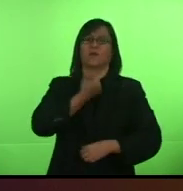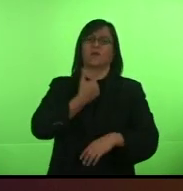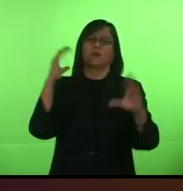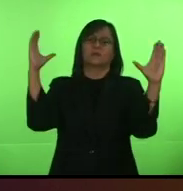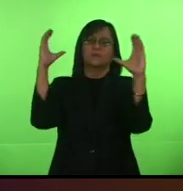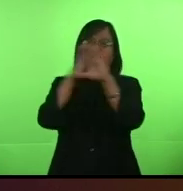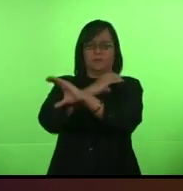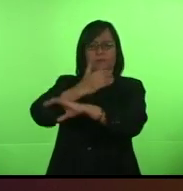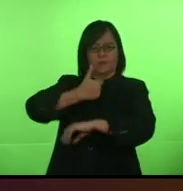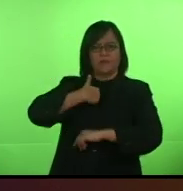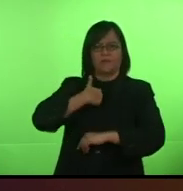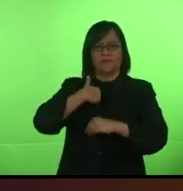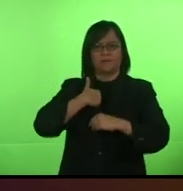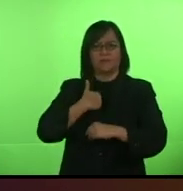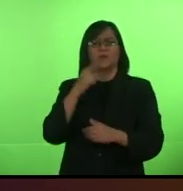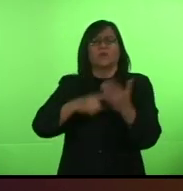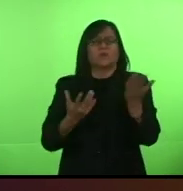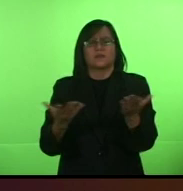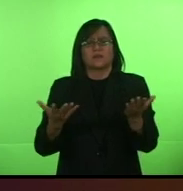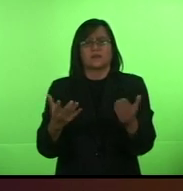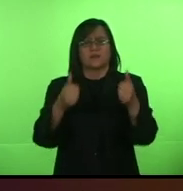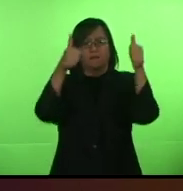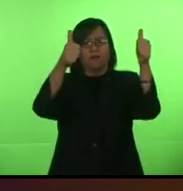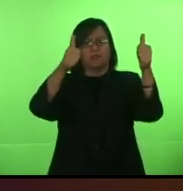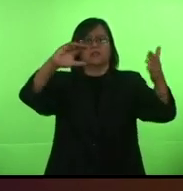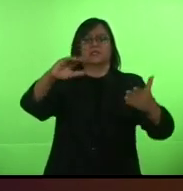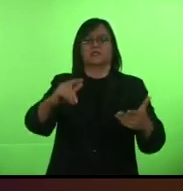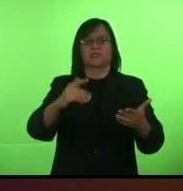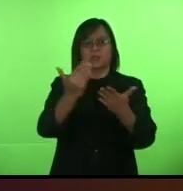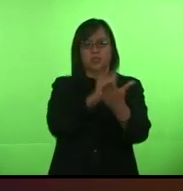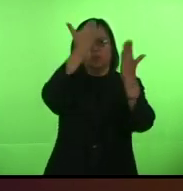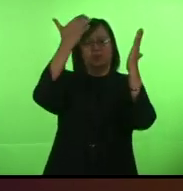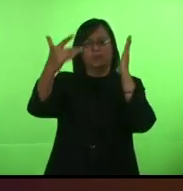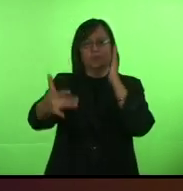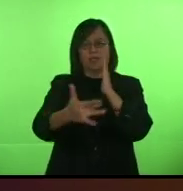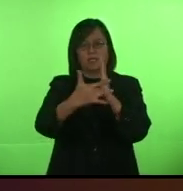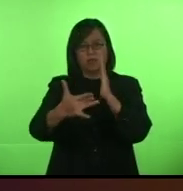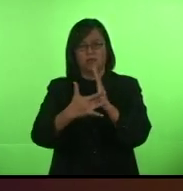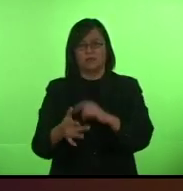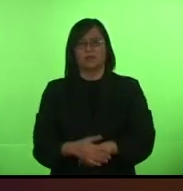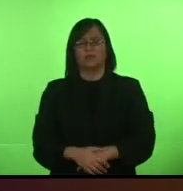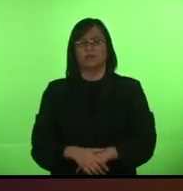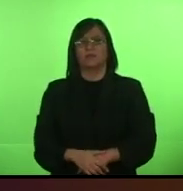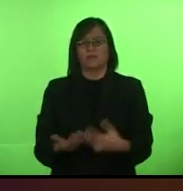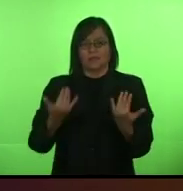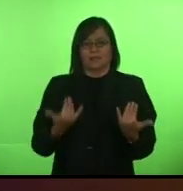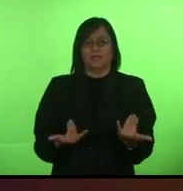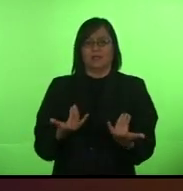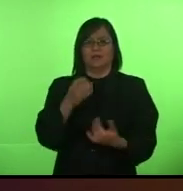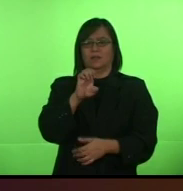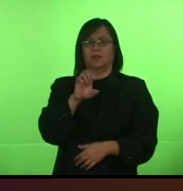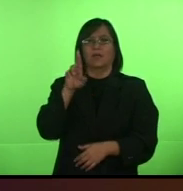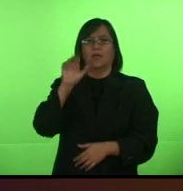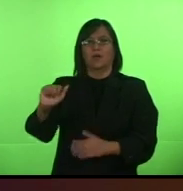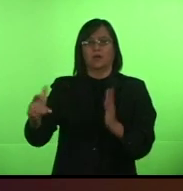challenges? Let's see. The first one, new technologies. With this technology era, definitely they have